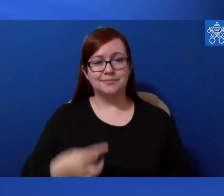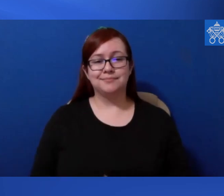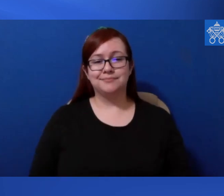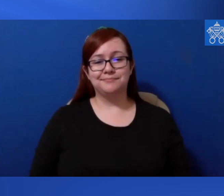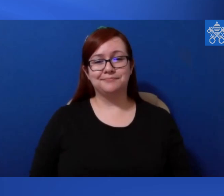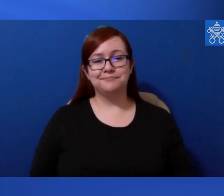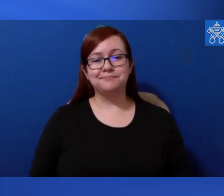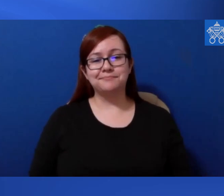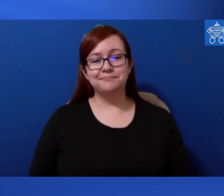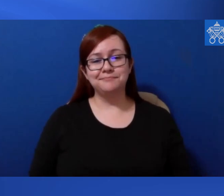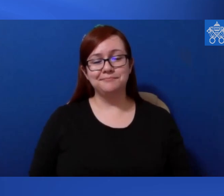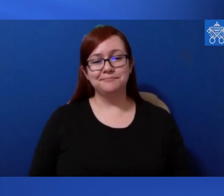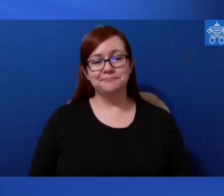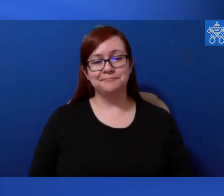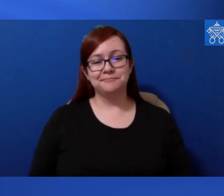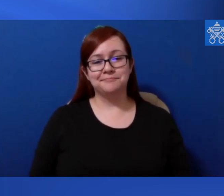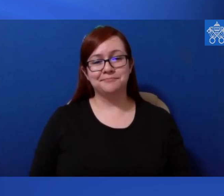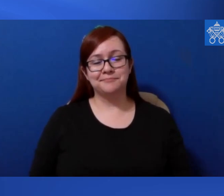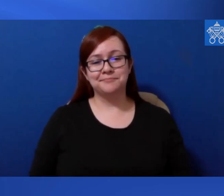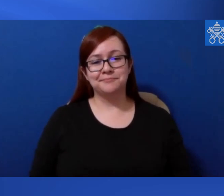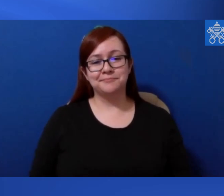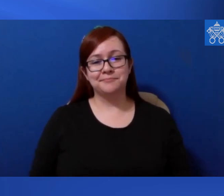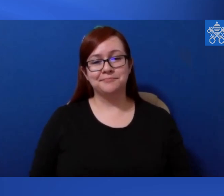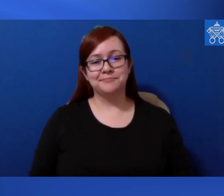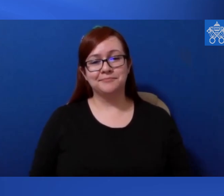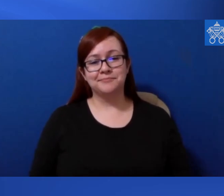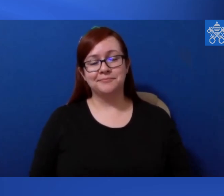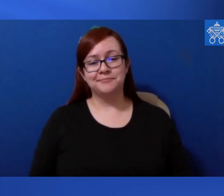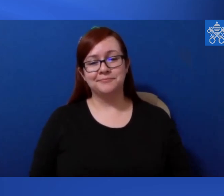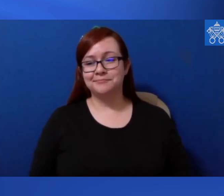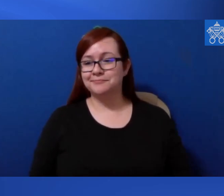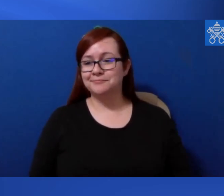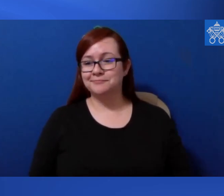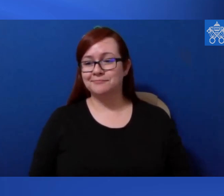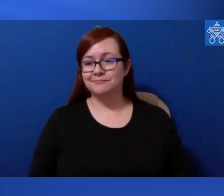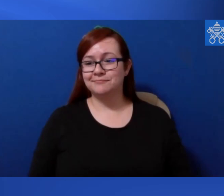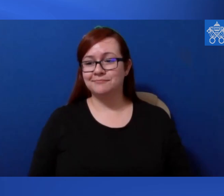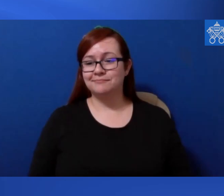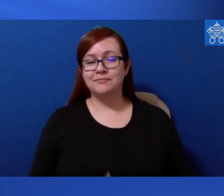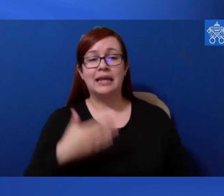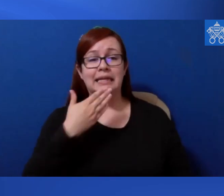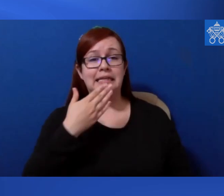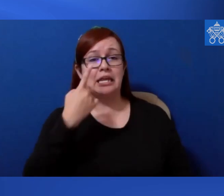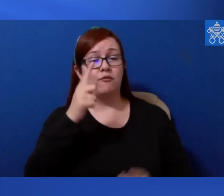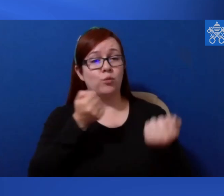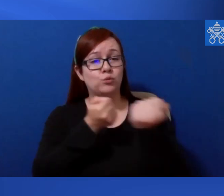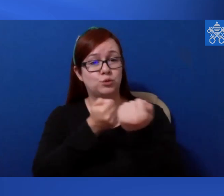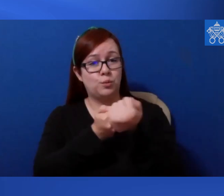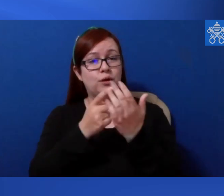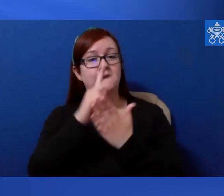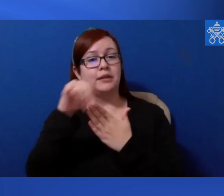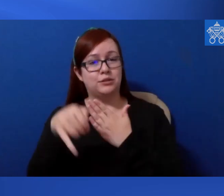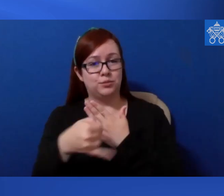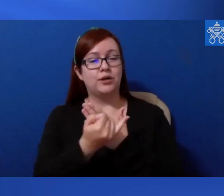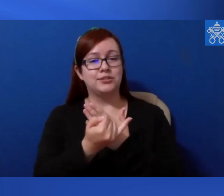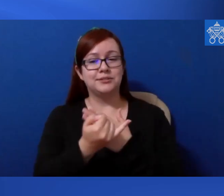Television. We also welcome those who are joining through Radio Maria England, Luminous Radio India, and